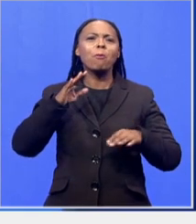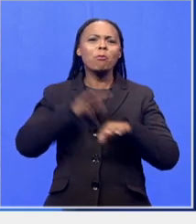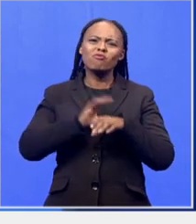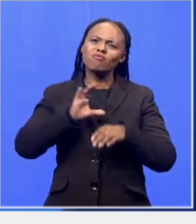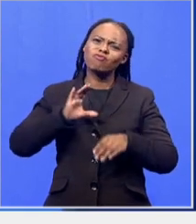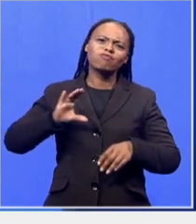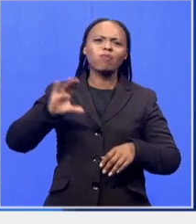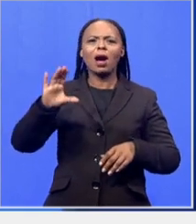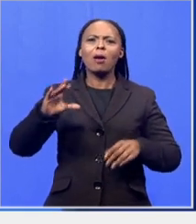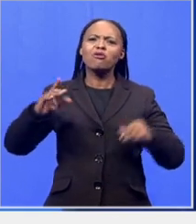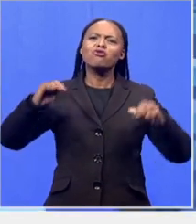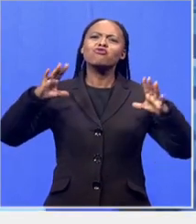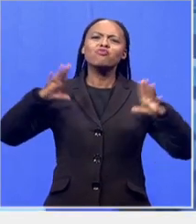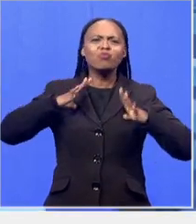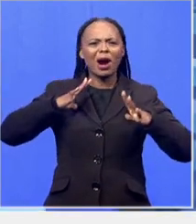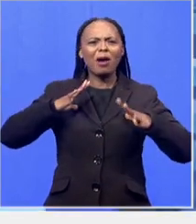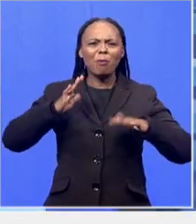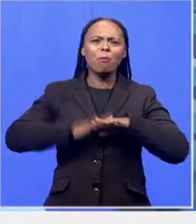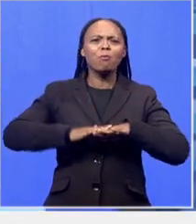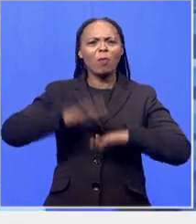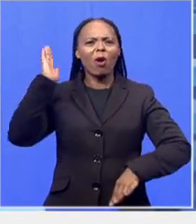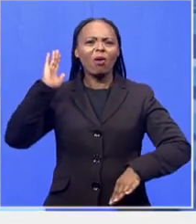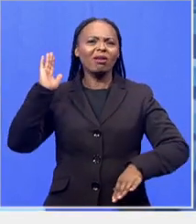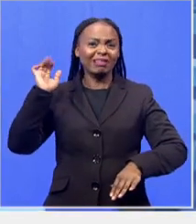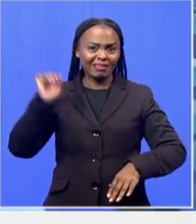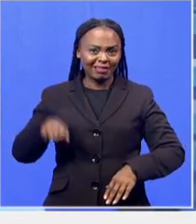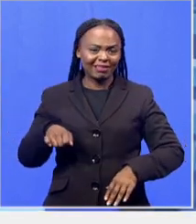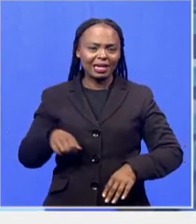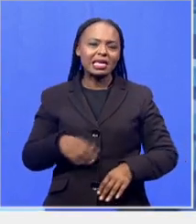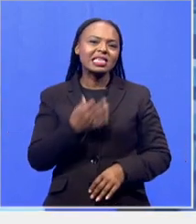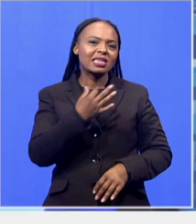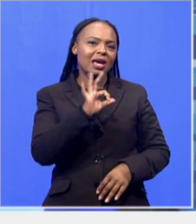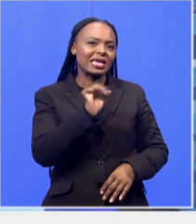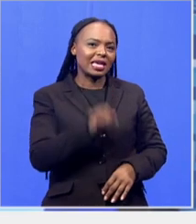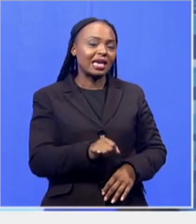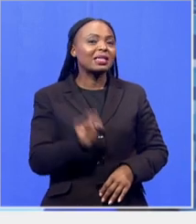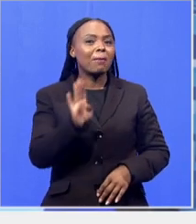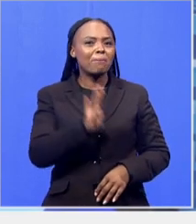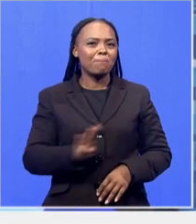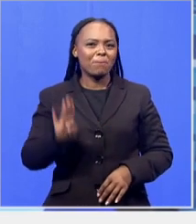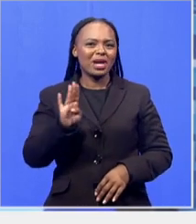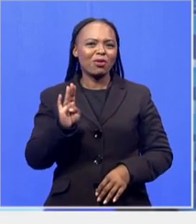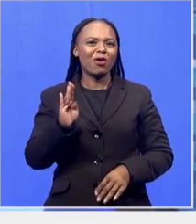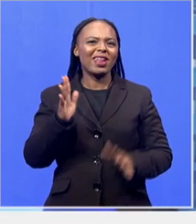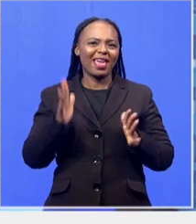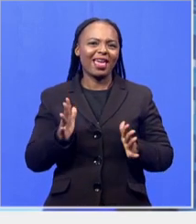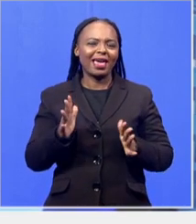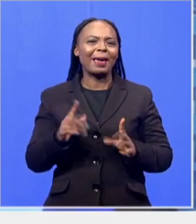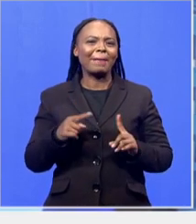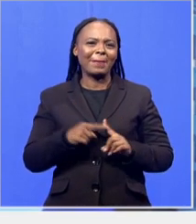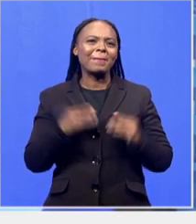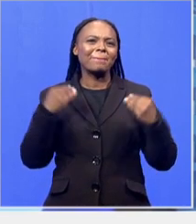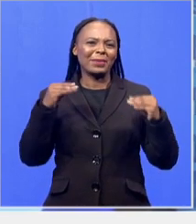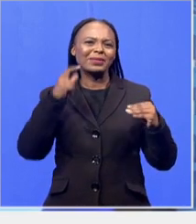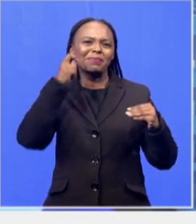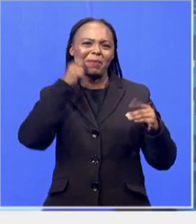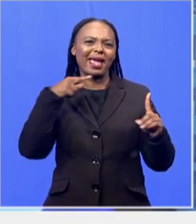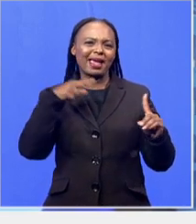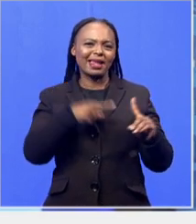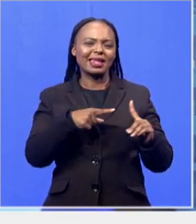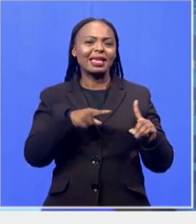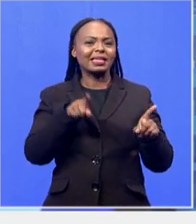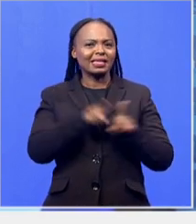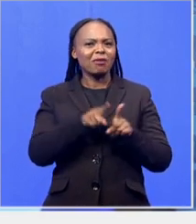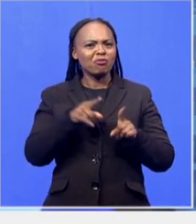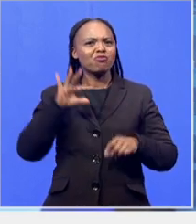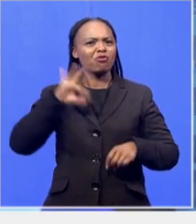from verifications, right? You are correct there. I think it's no secret he's a businessman, and he really wants to make sure that he gets profit. And the